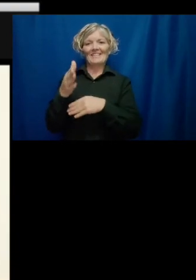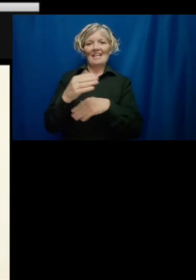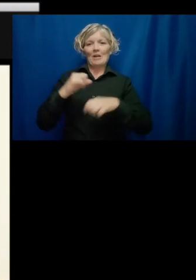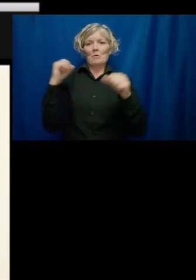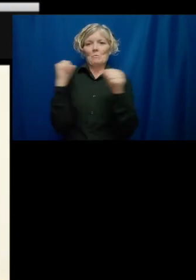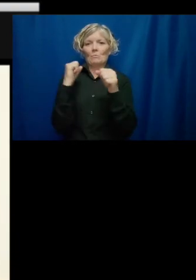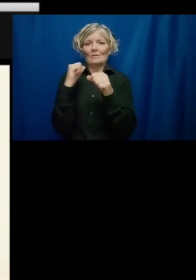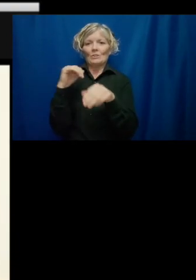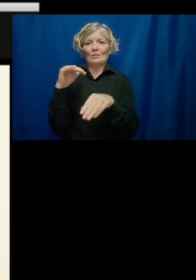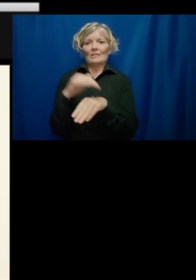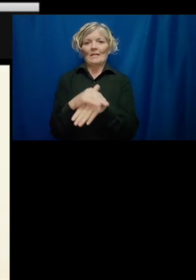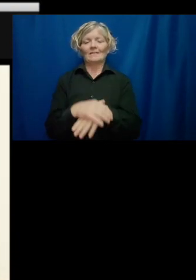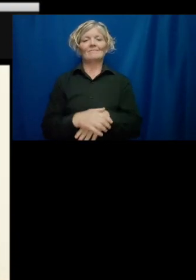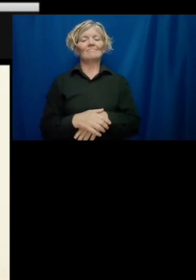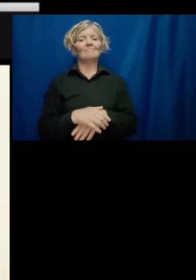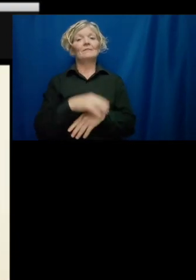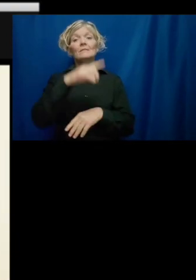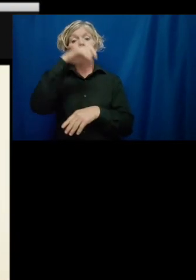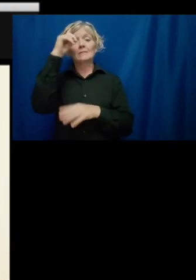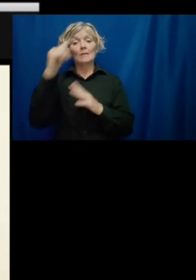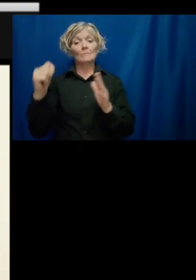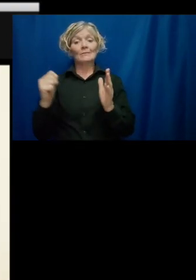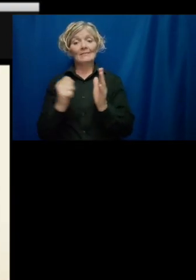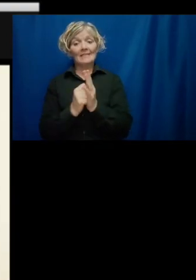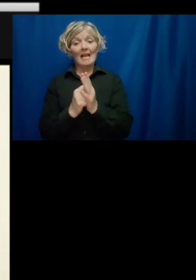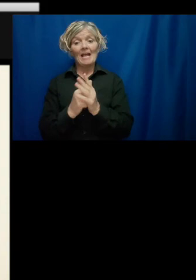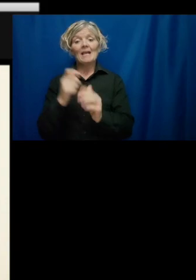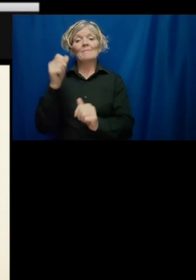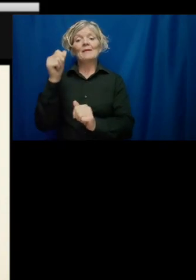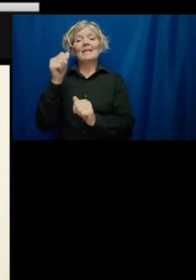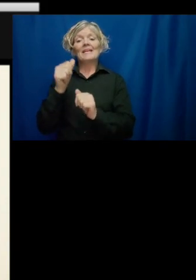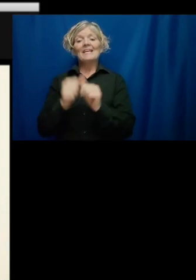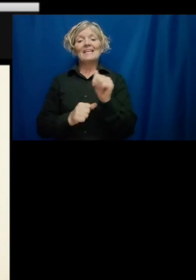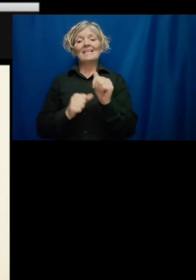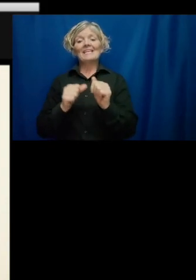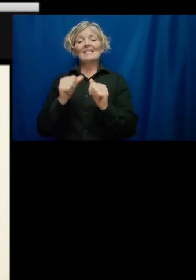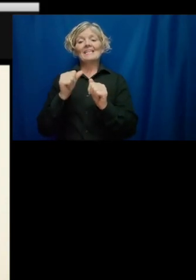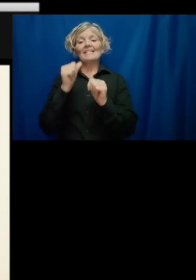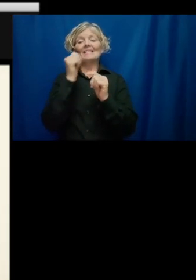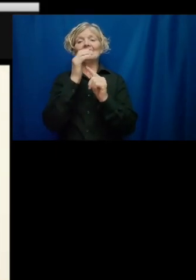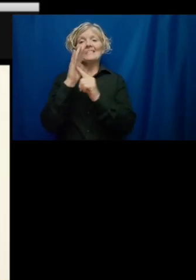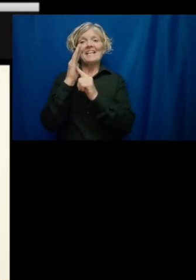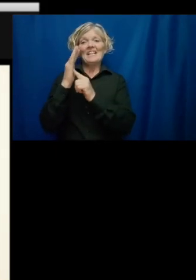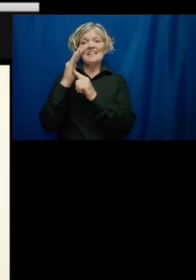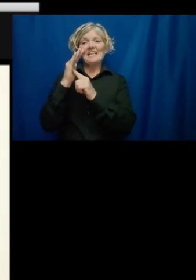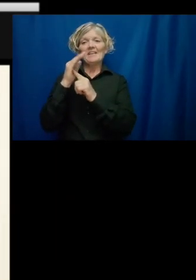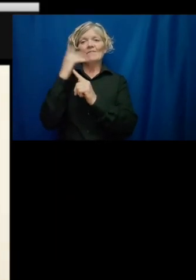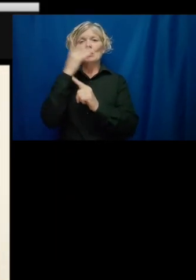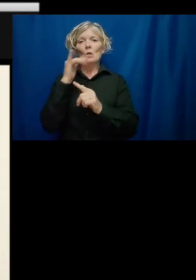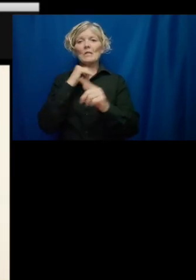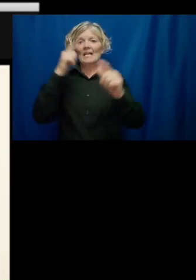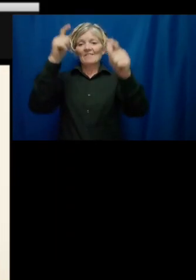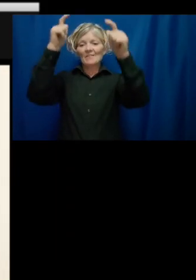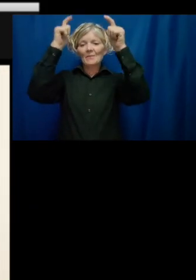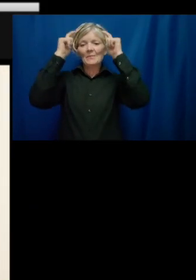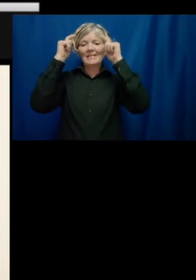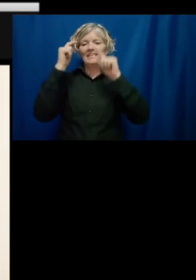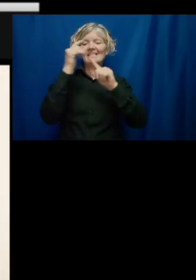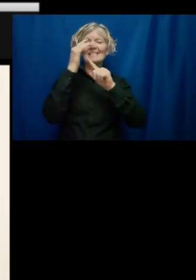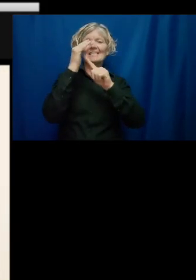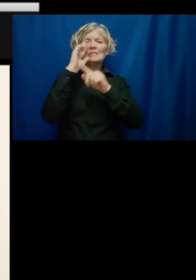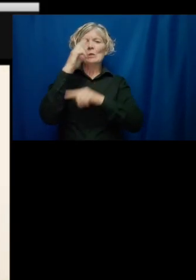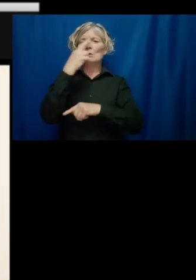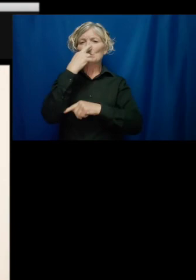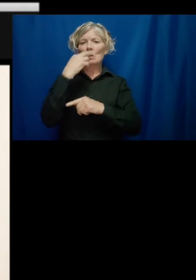night. Summertime, each leafy stem is decked with its leafy diadem. Each rose holds